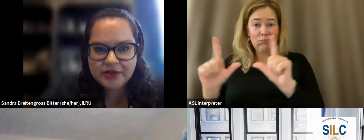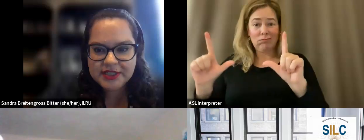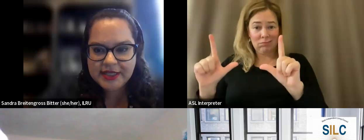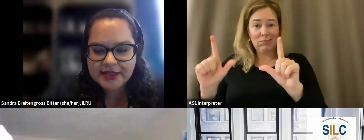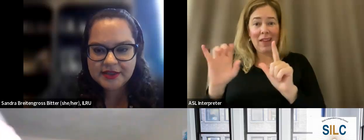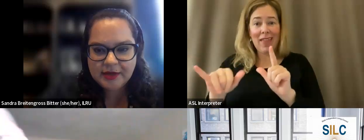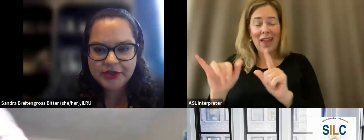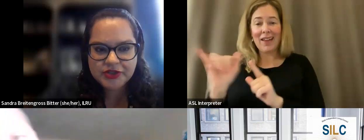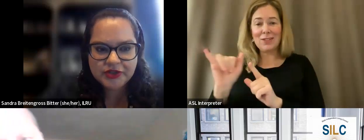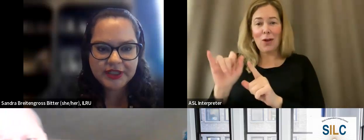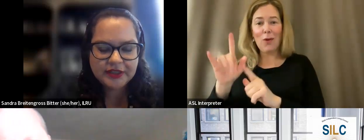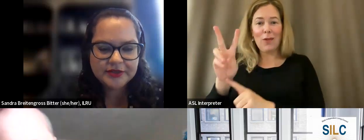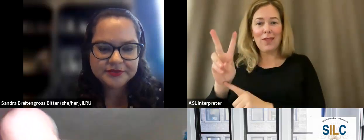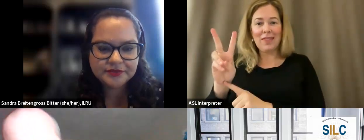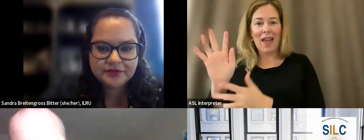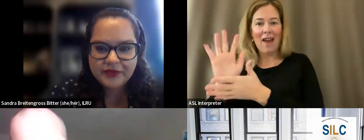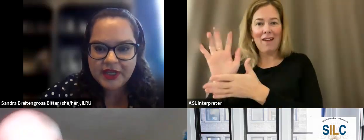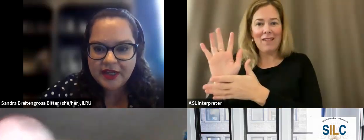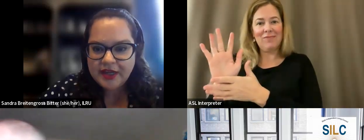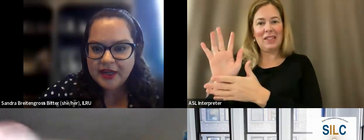that video stays at the top of your screen.